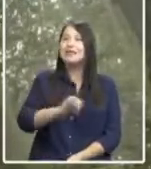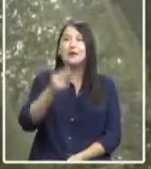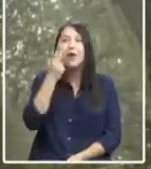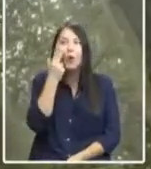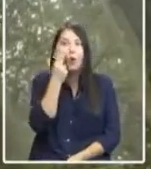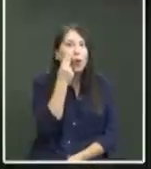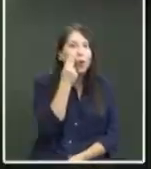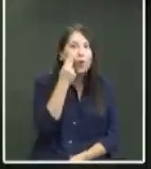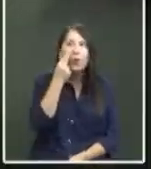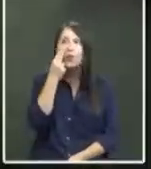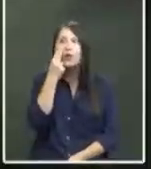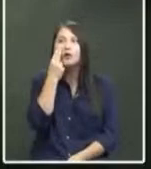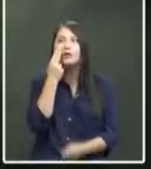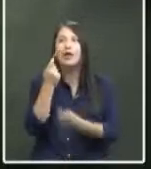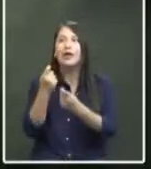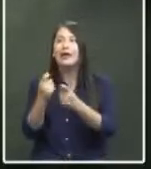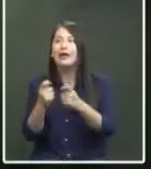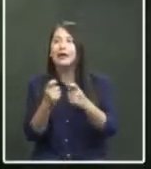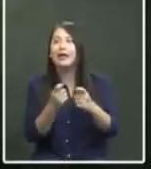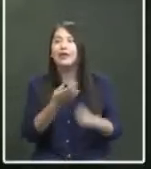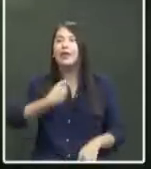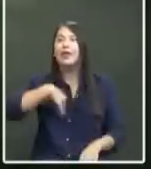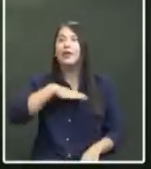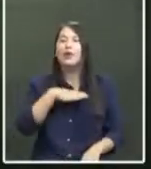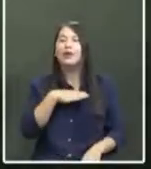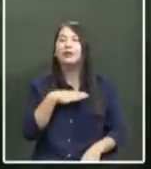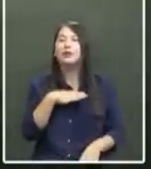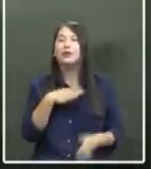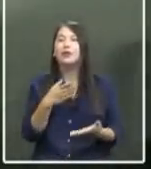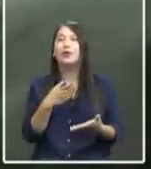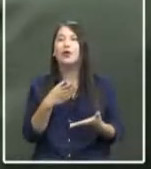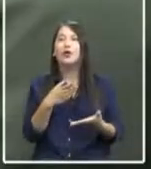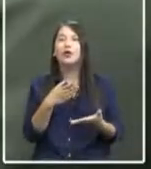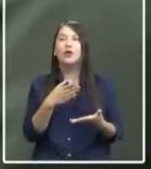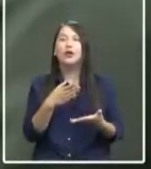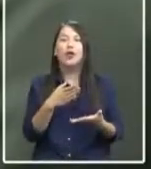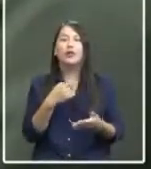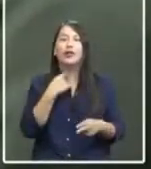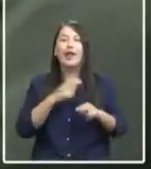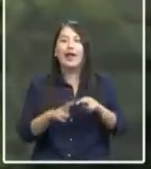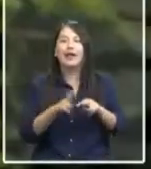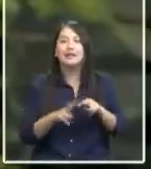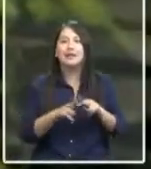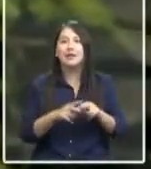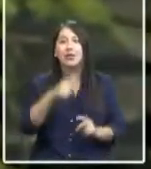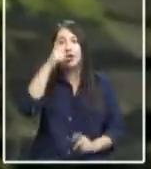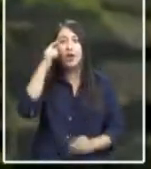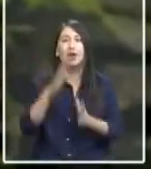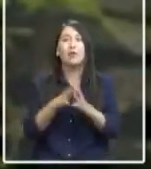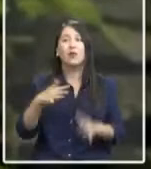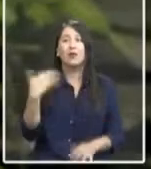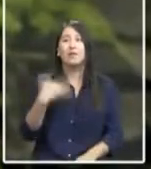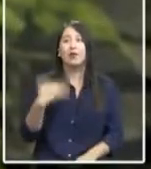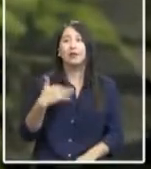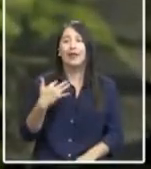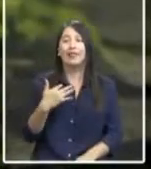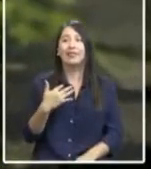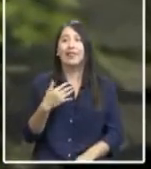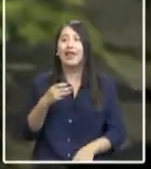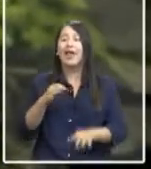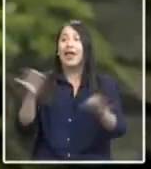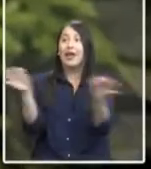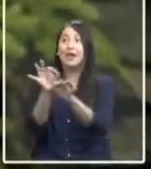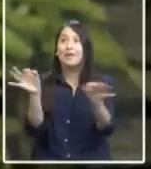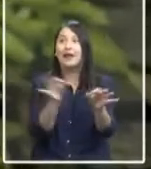one of the motto of our behavior. And I think it's very important to convince people that natural history